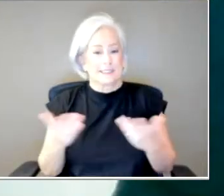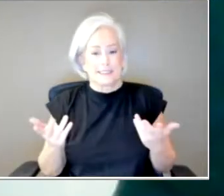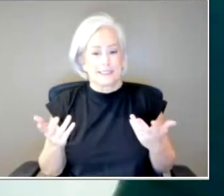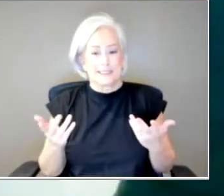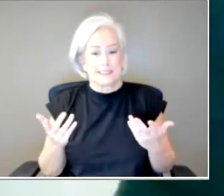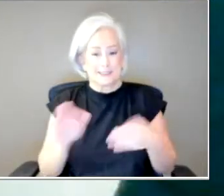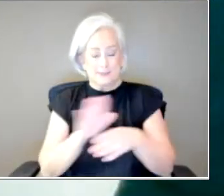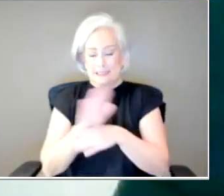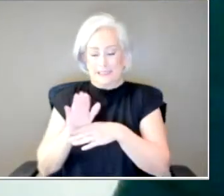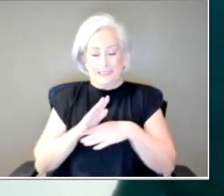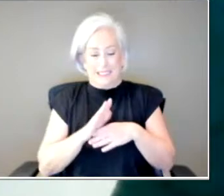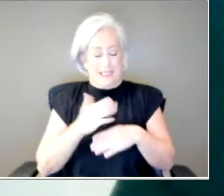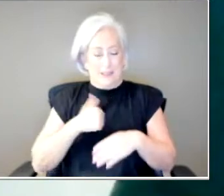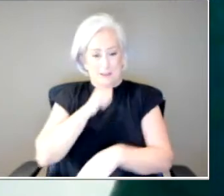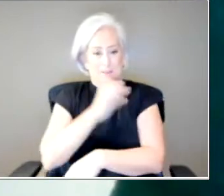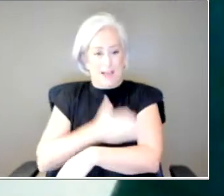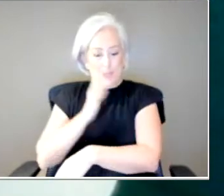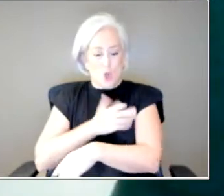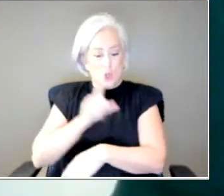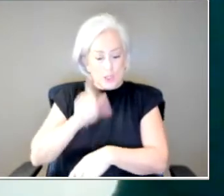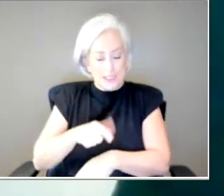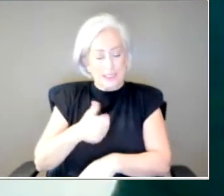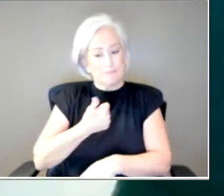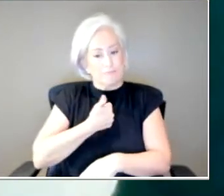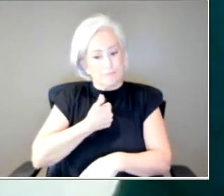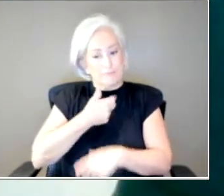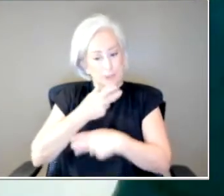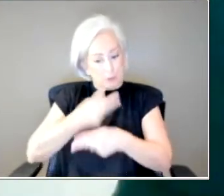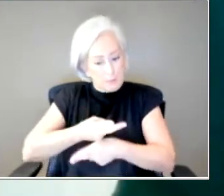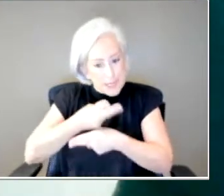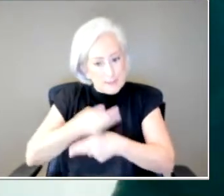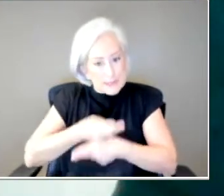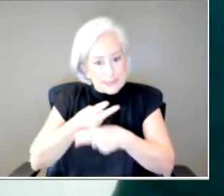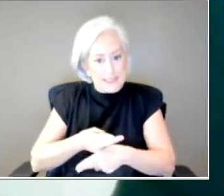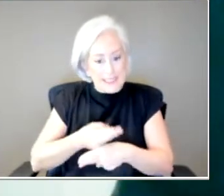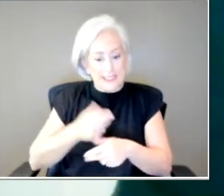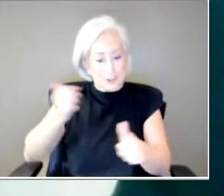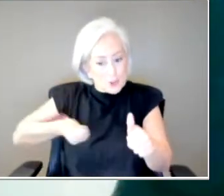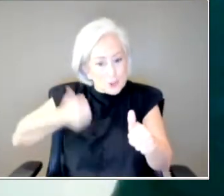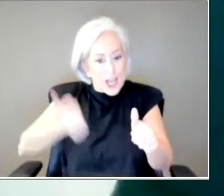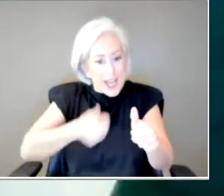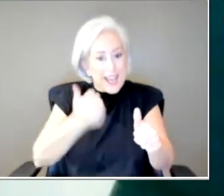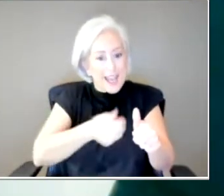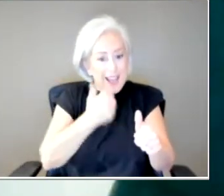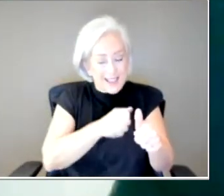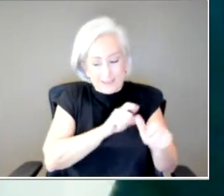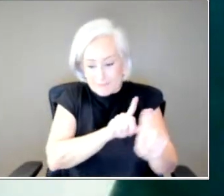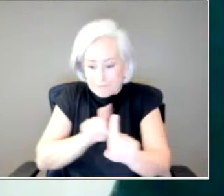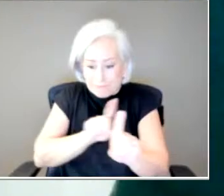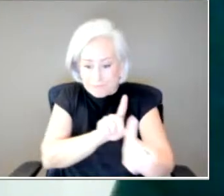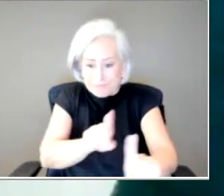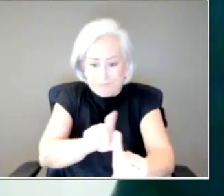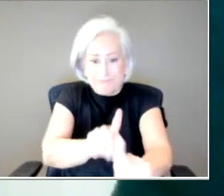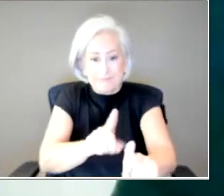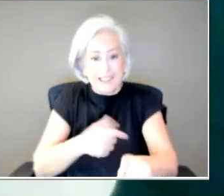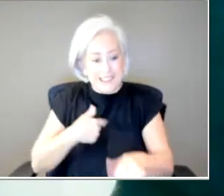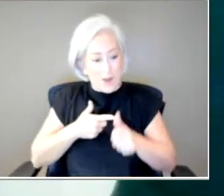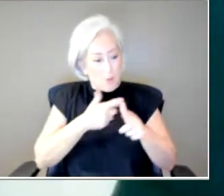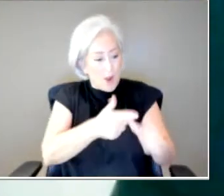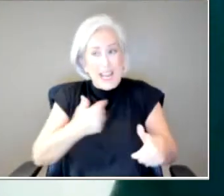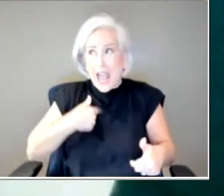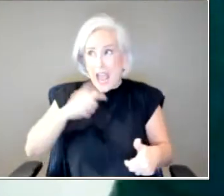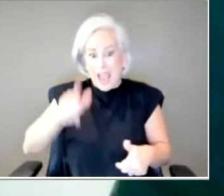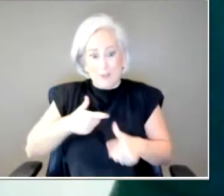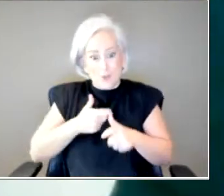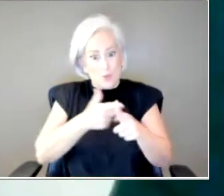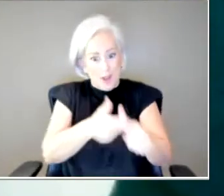my daughters need me to be able to babysit, and I need to be able to chase these little guys down because they're running. I need to be able to